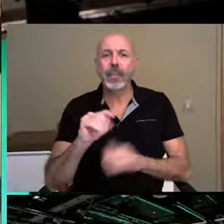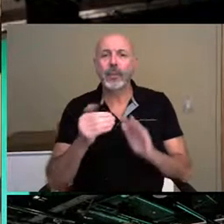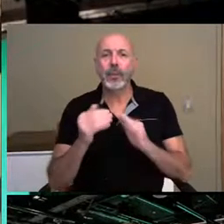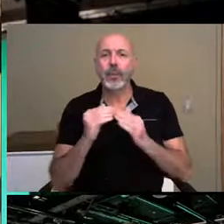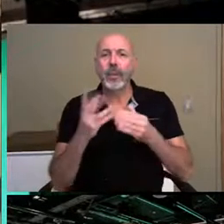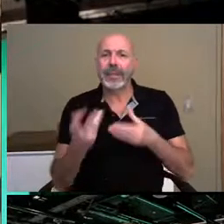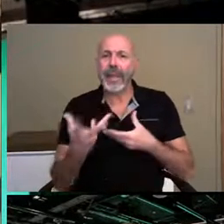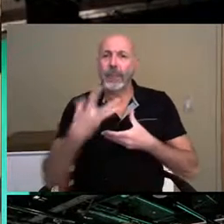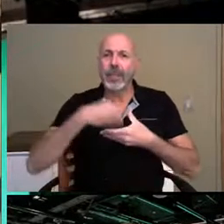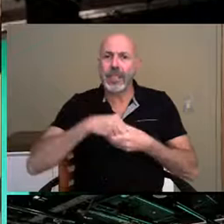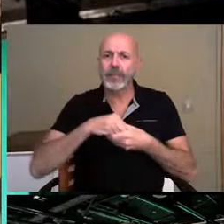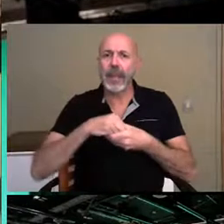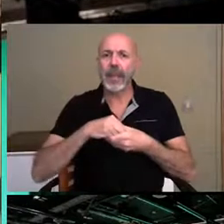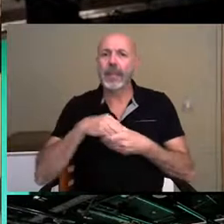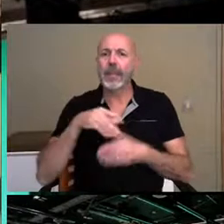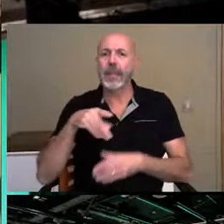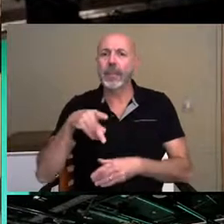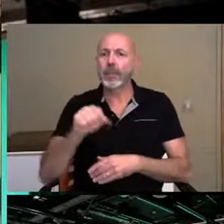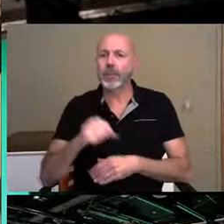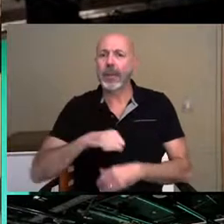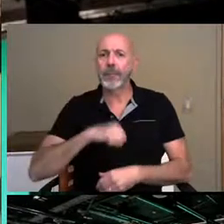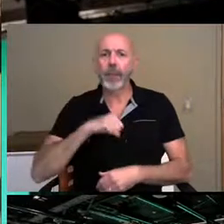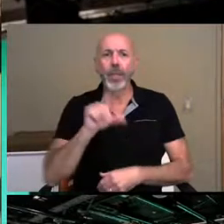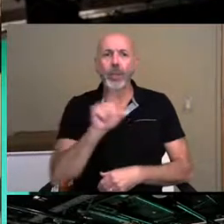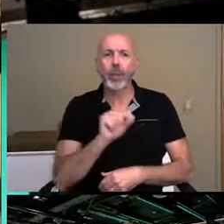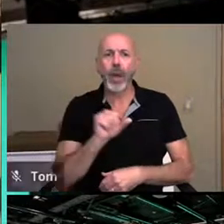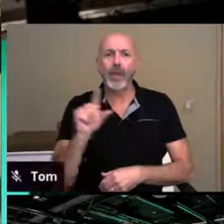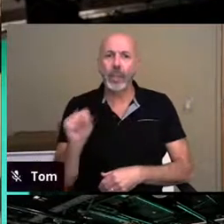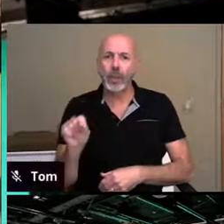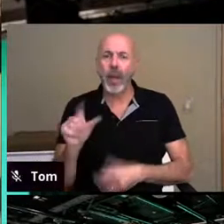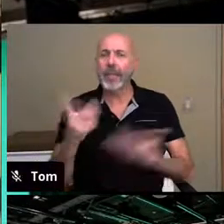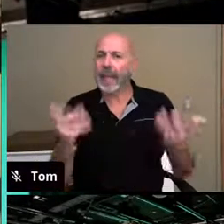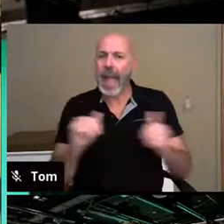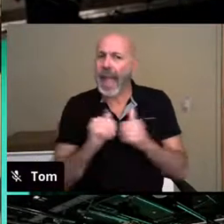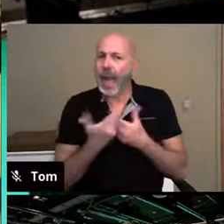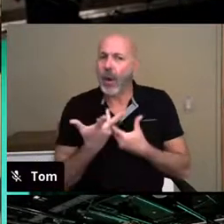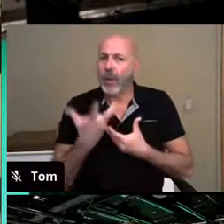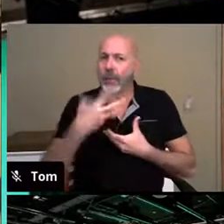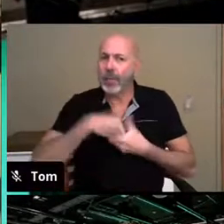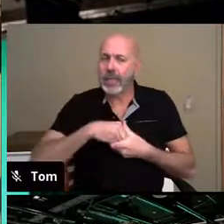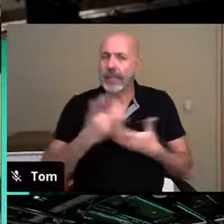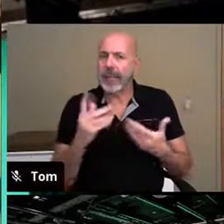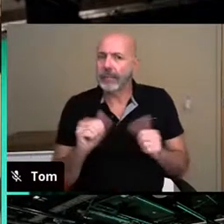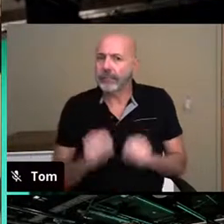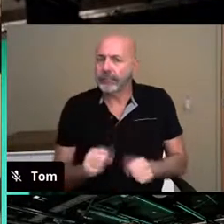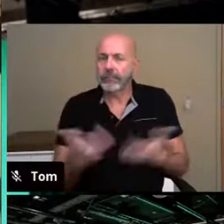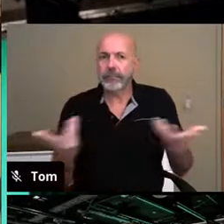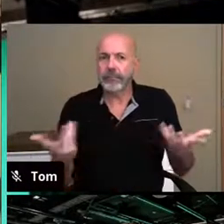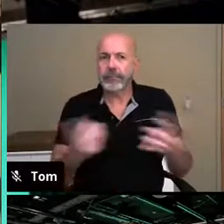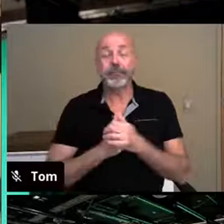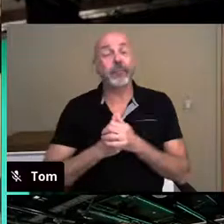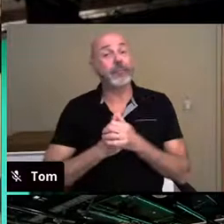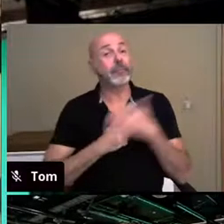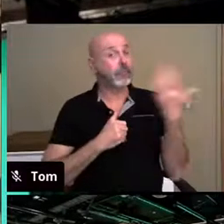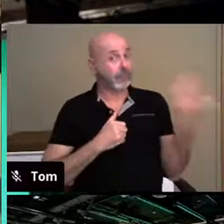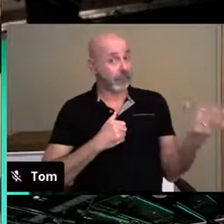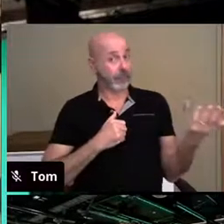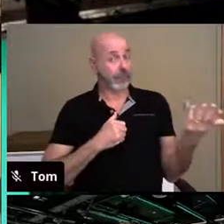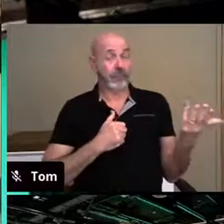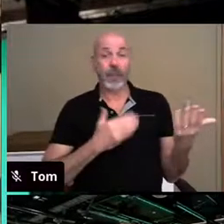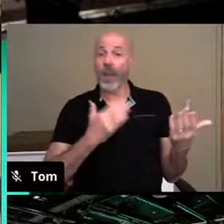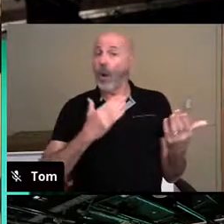can participate at Palm Springs Pride 2020. Mm-hmm. Well, all of